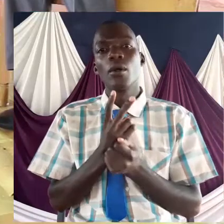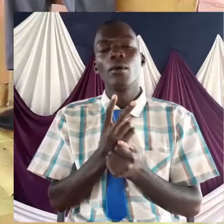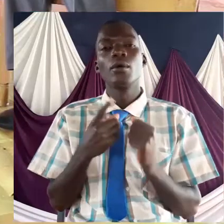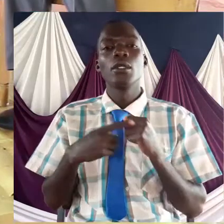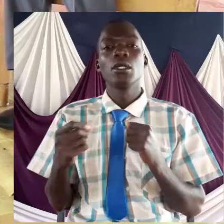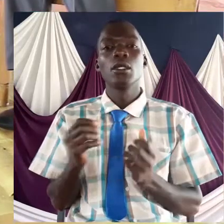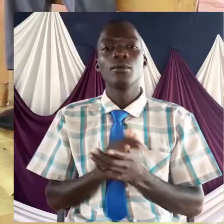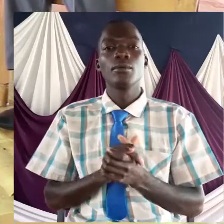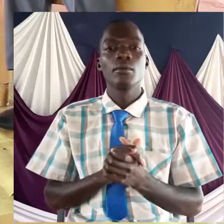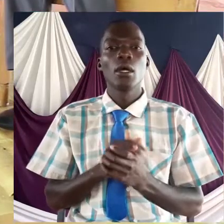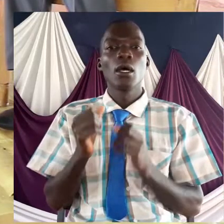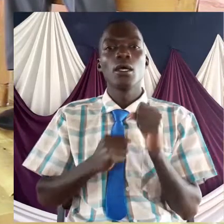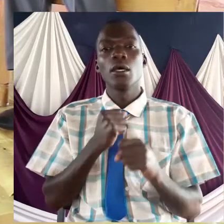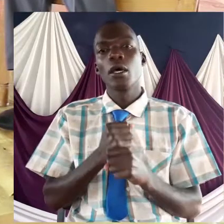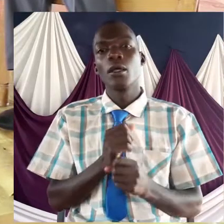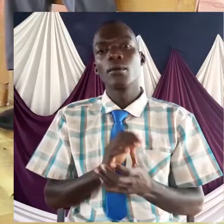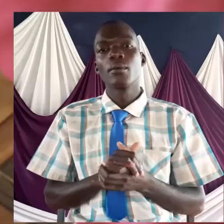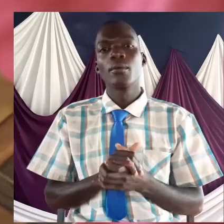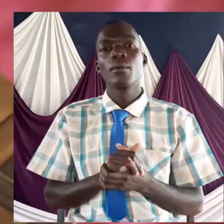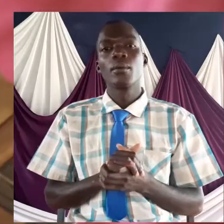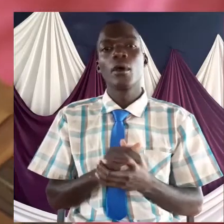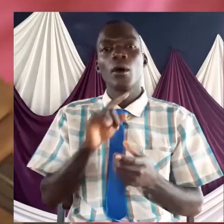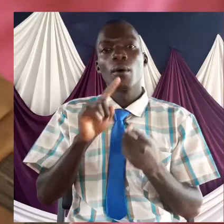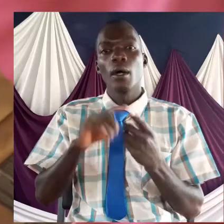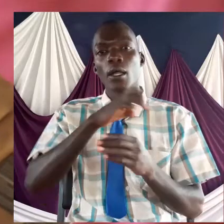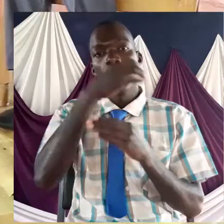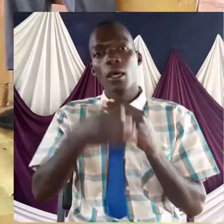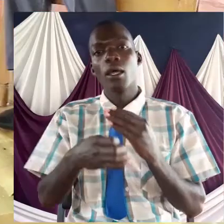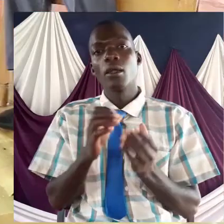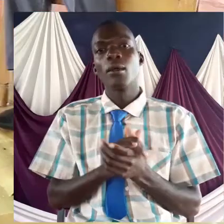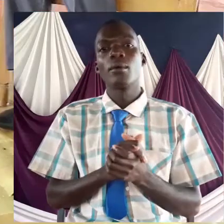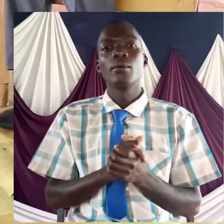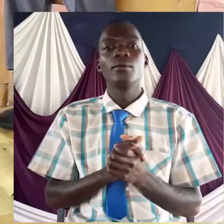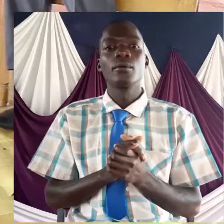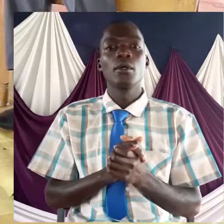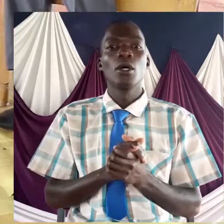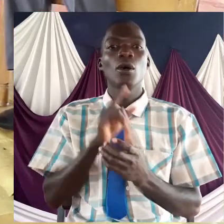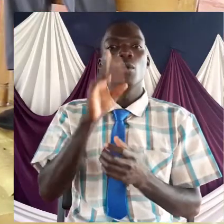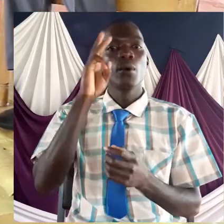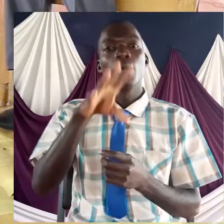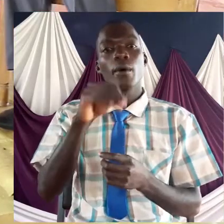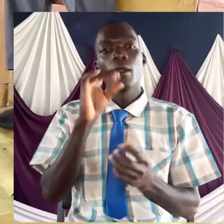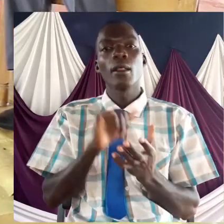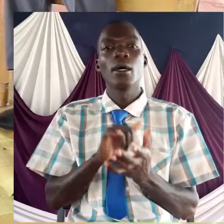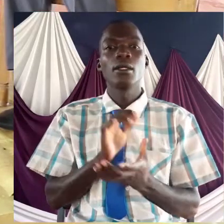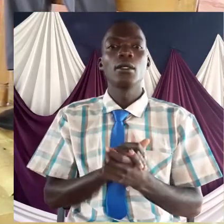1260 mm-hmm. years, mm-hmm. when it ended, you will find